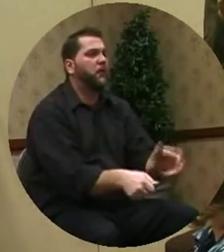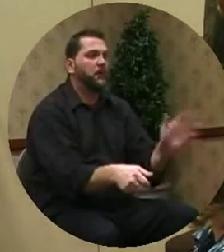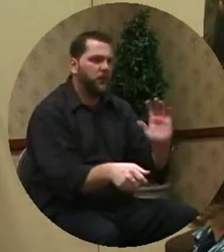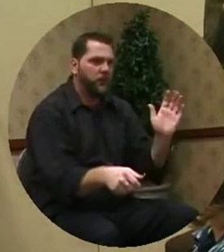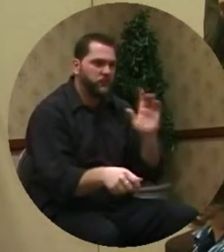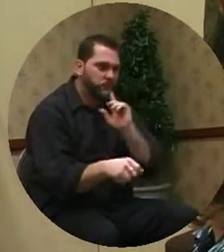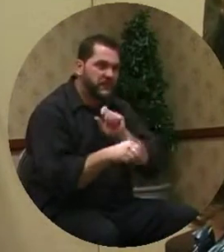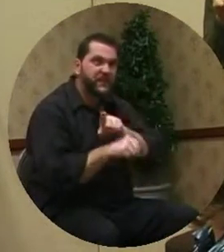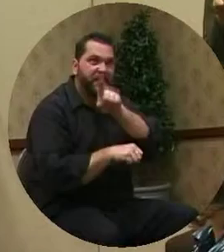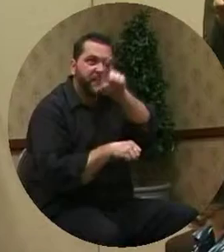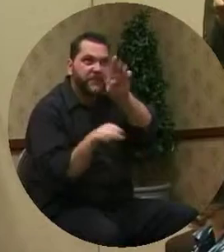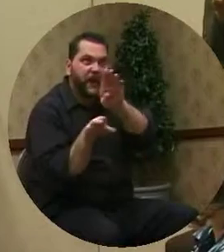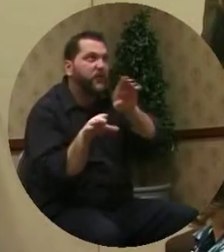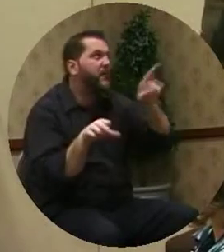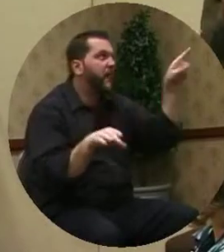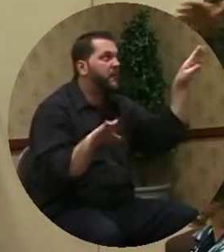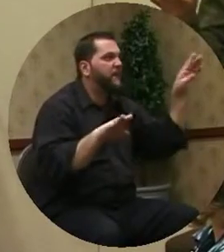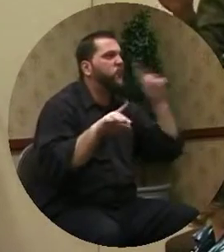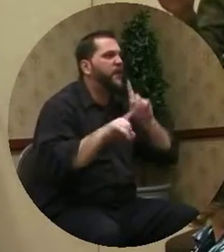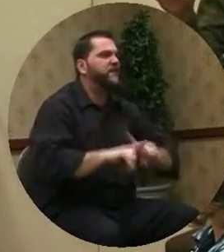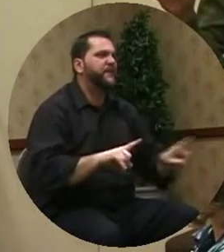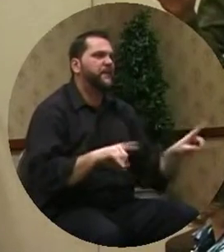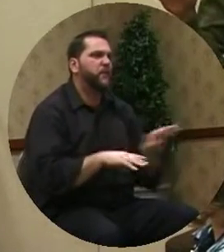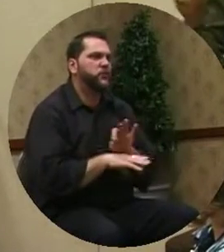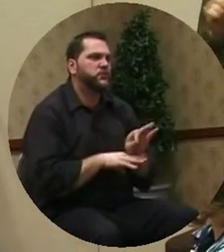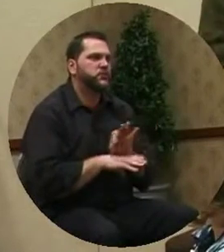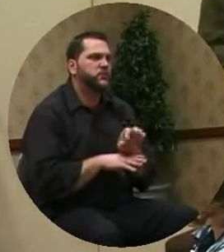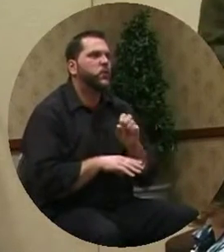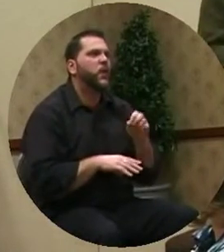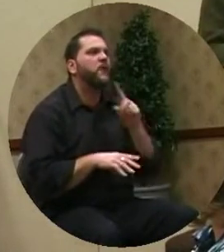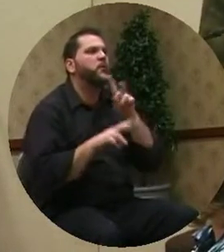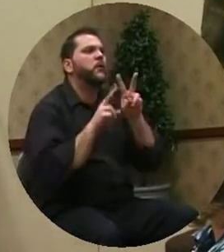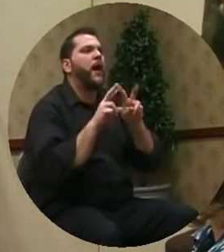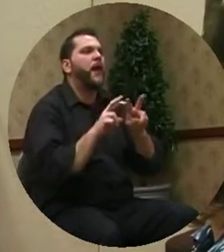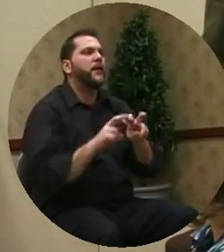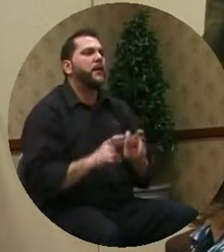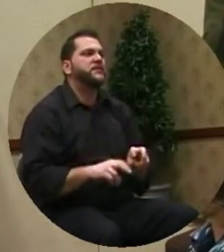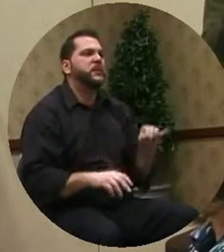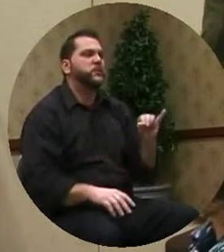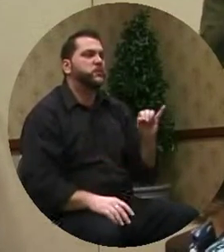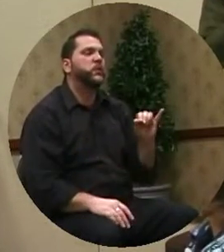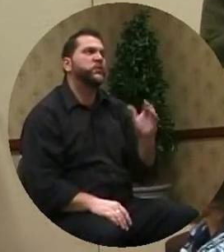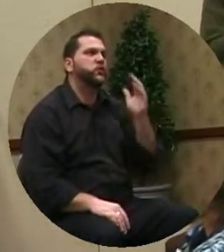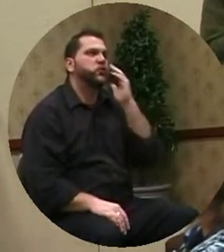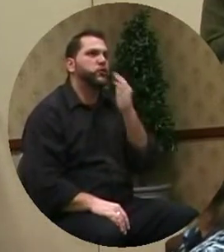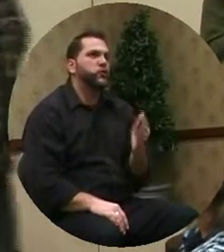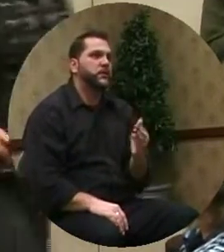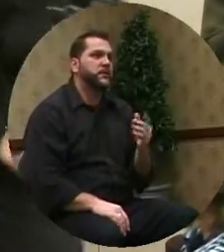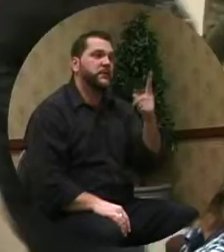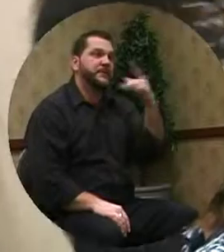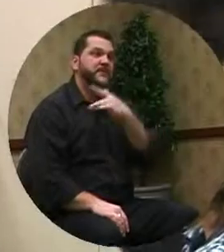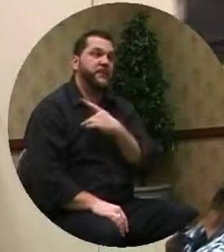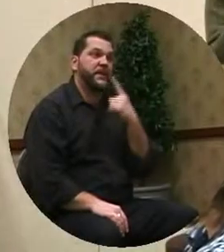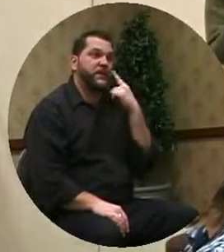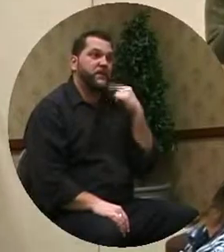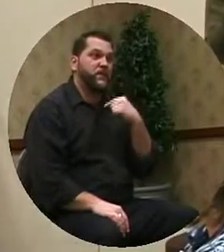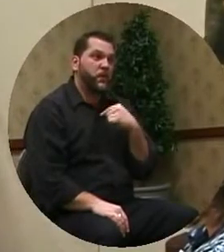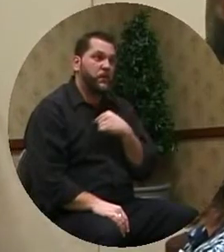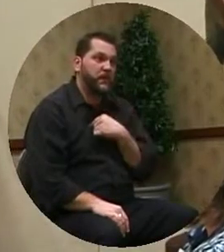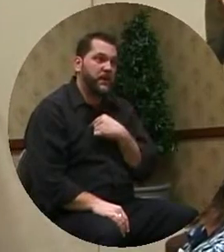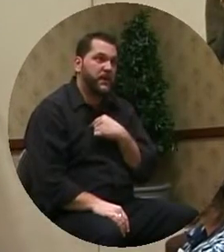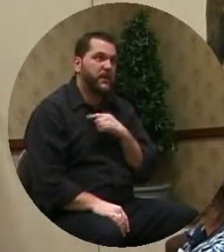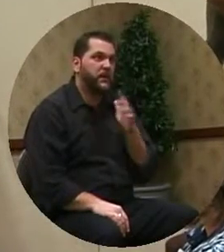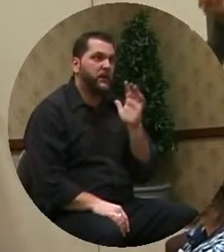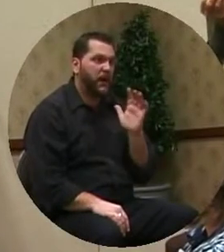together behaviors that have different functions, their plan's not going to be effective. Right. So it's best to go, typically I will say, pick the one